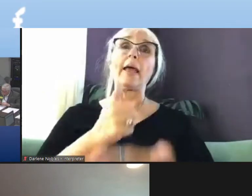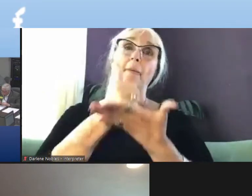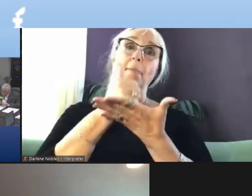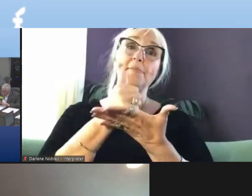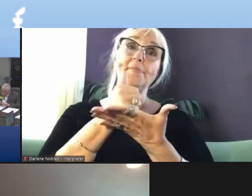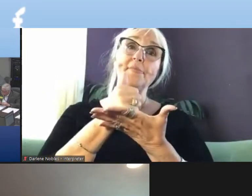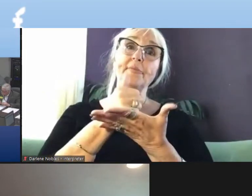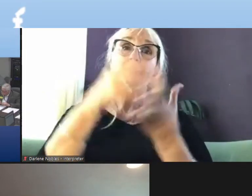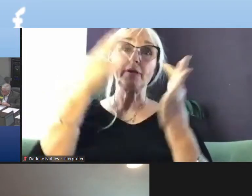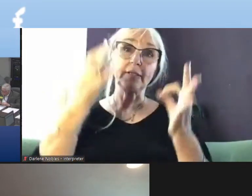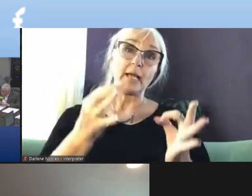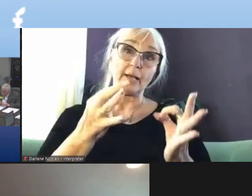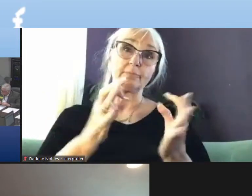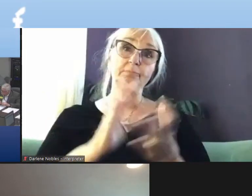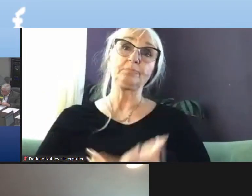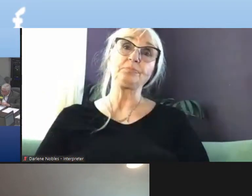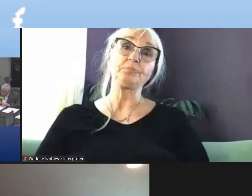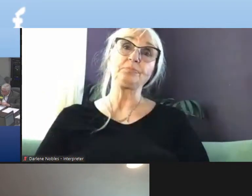determine